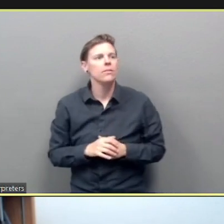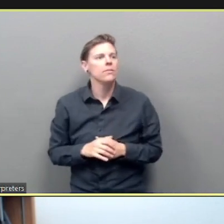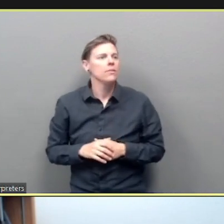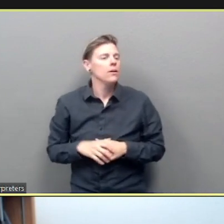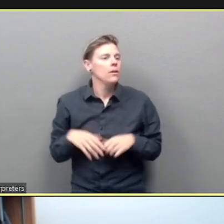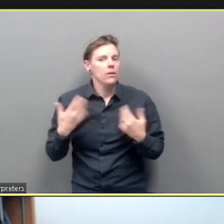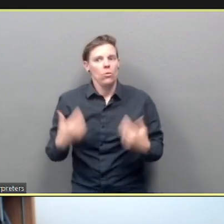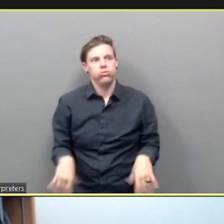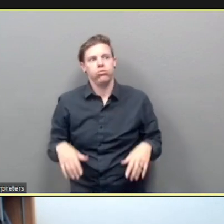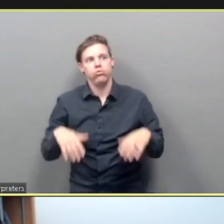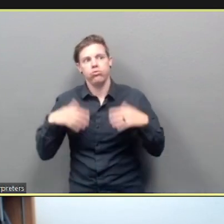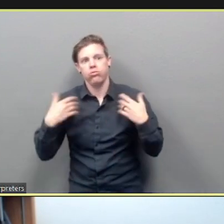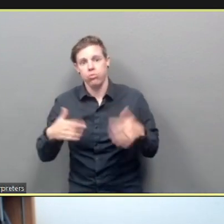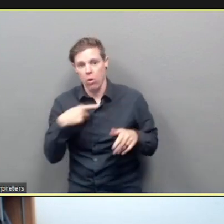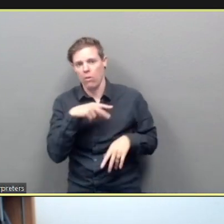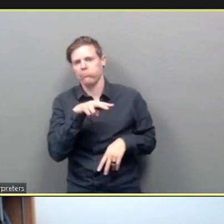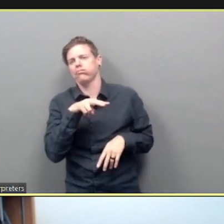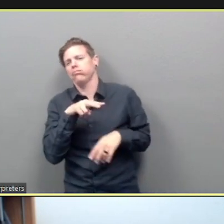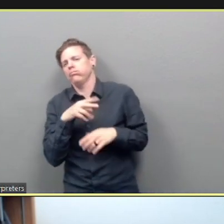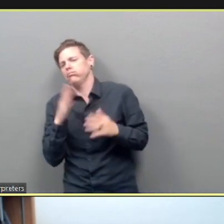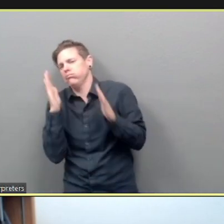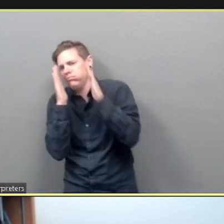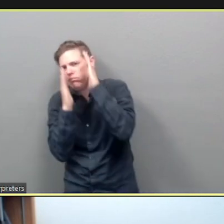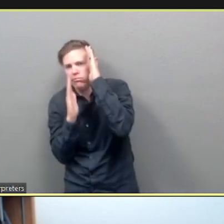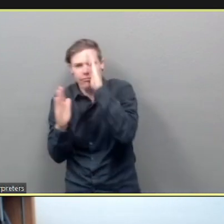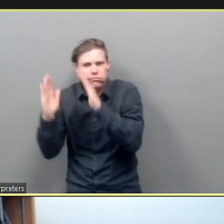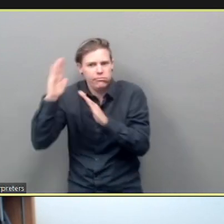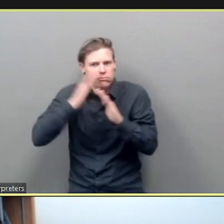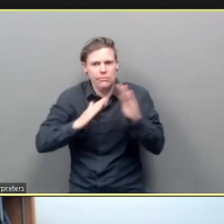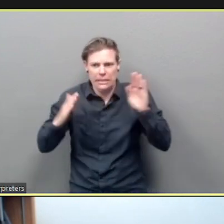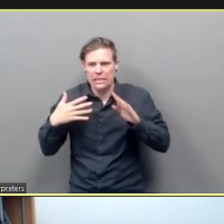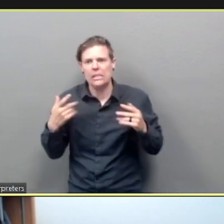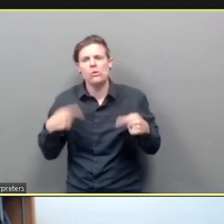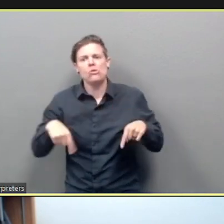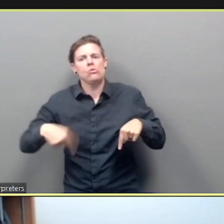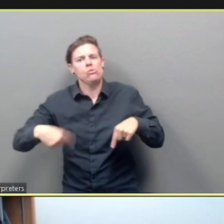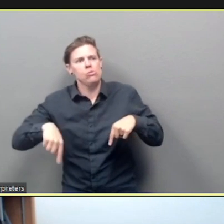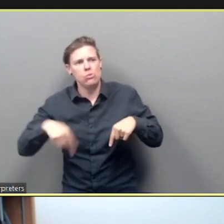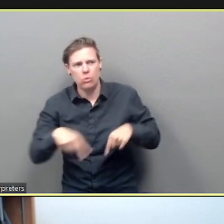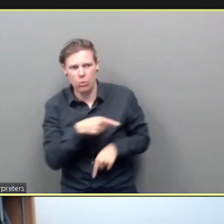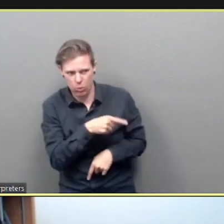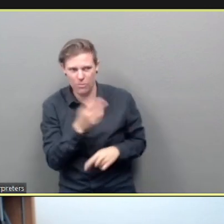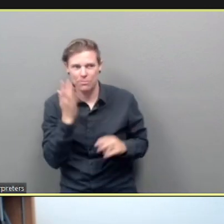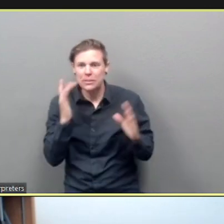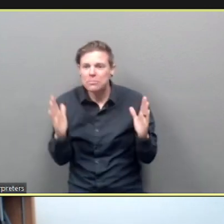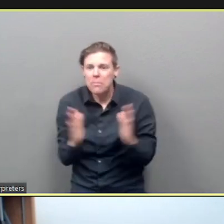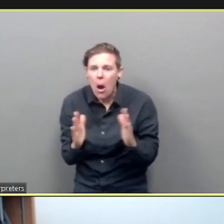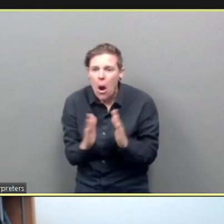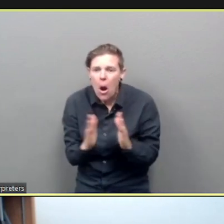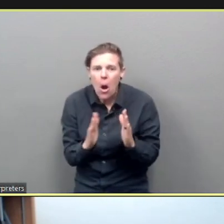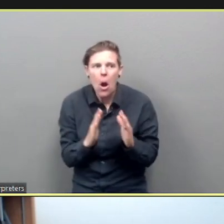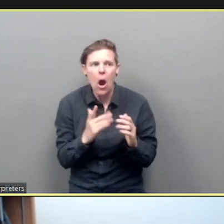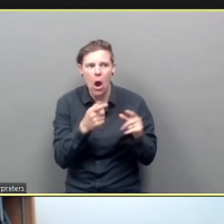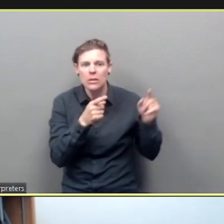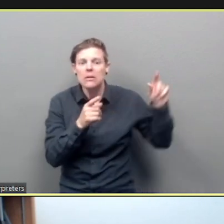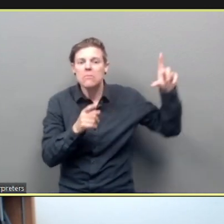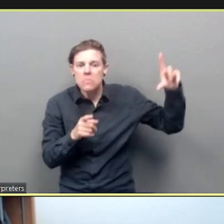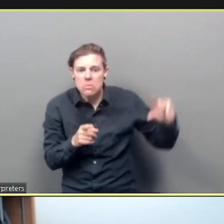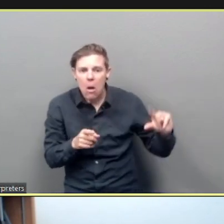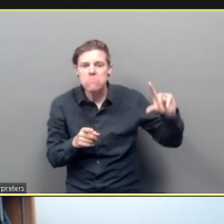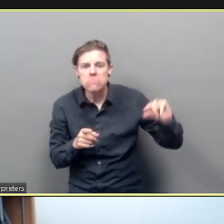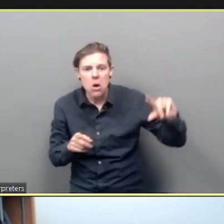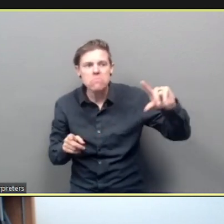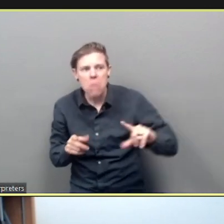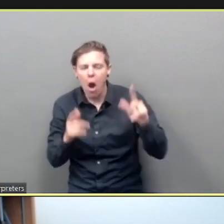concerning, where you see this small little mountain here on the right. You follow the 7-day moving average, and